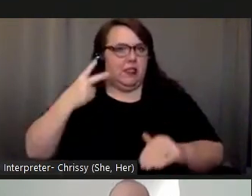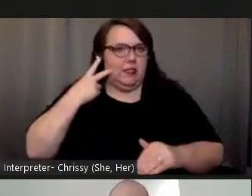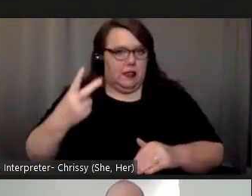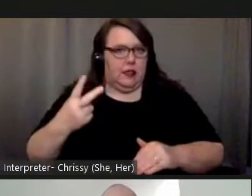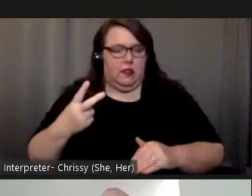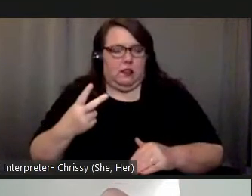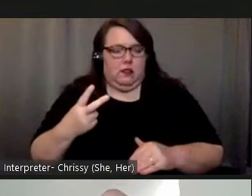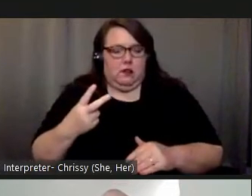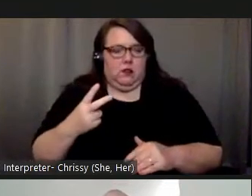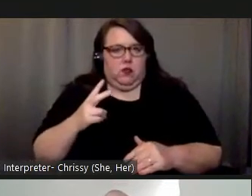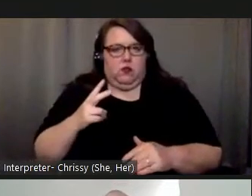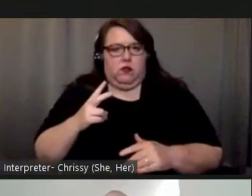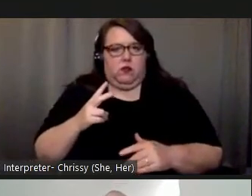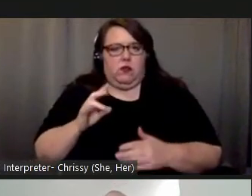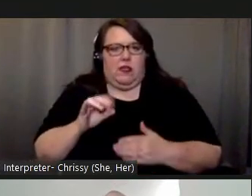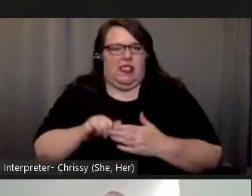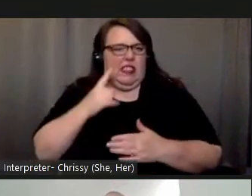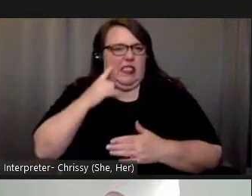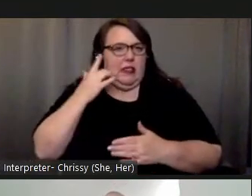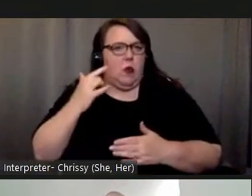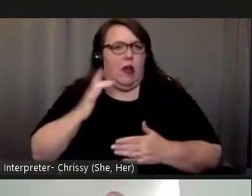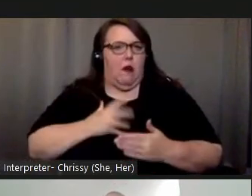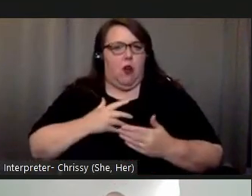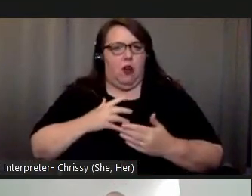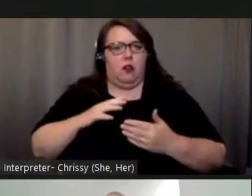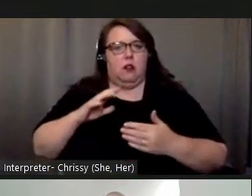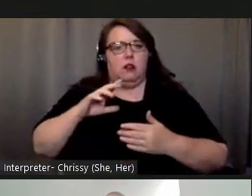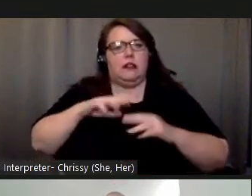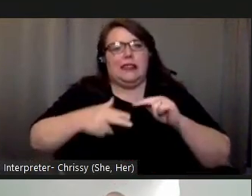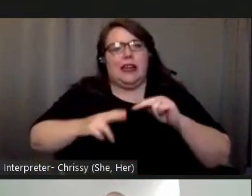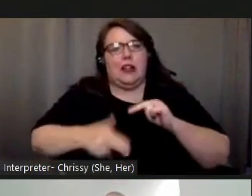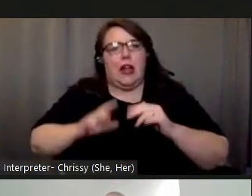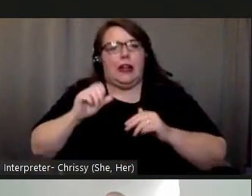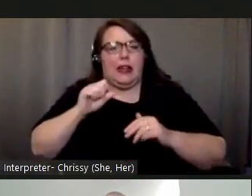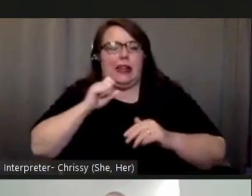that is why we're seeing a slowing of our declining cases right now.